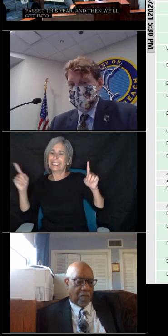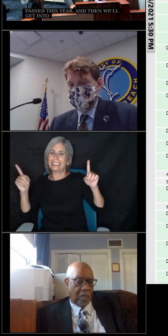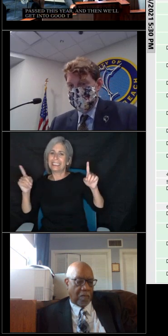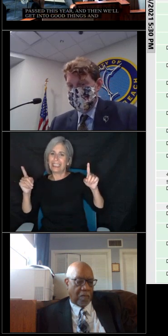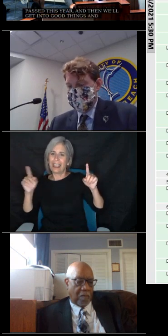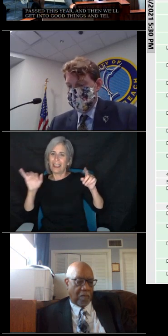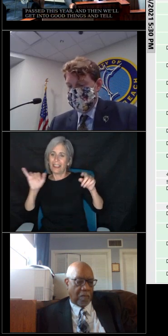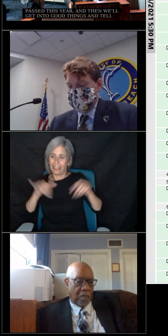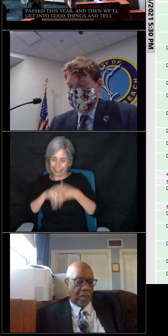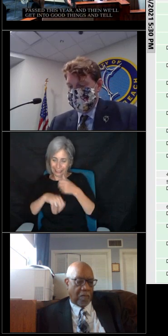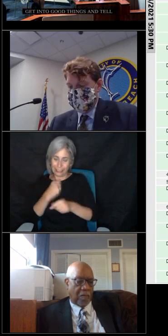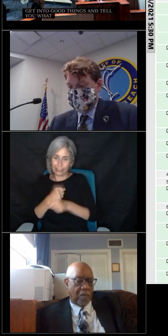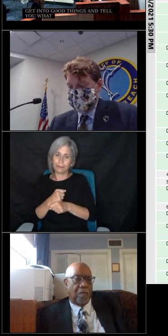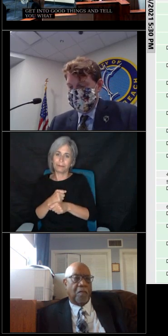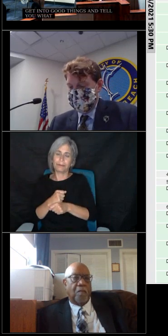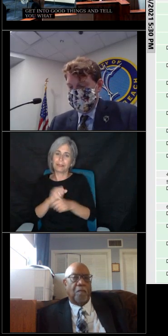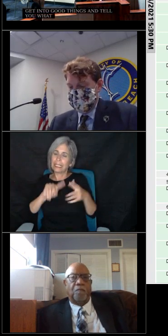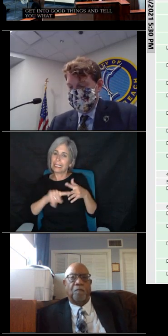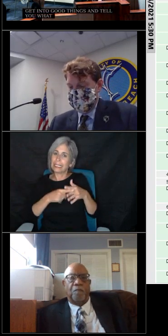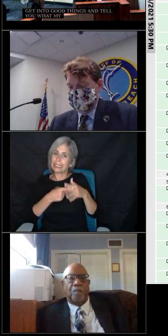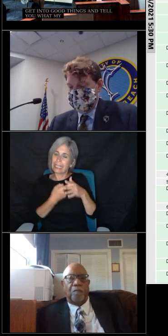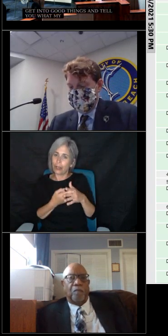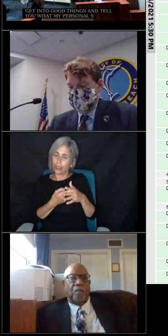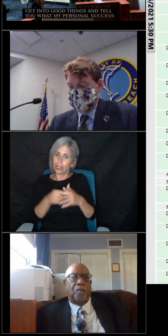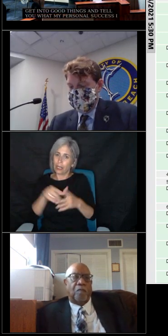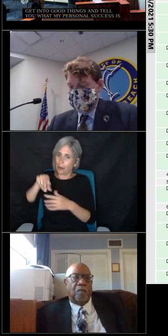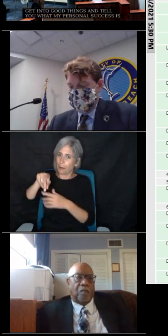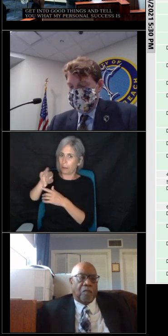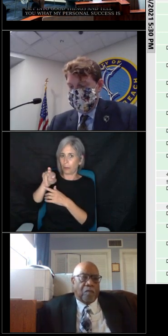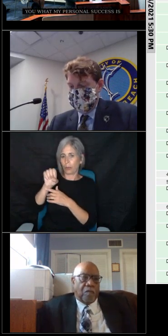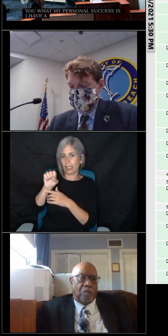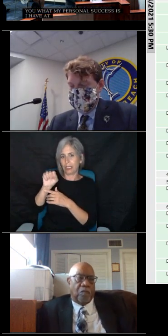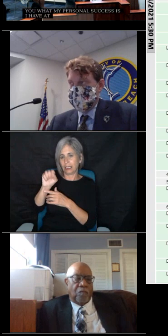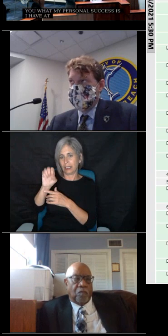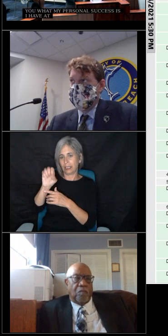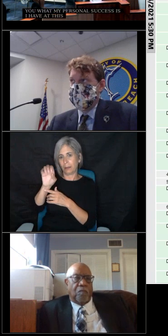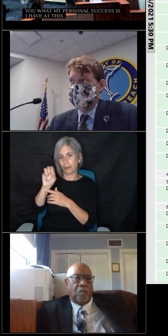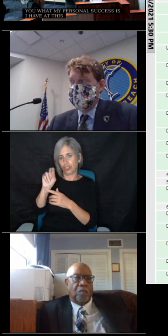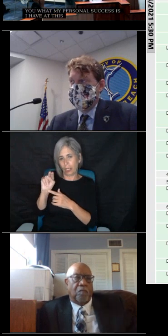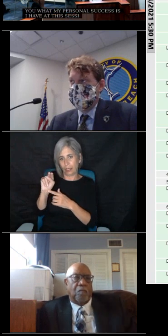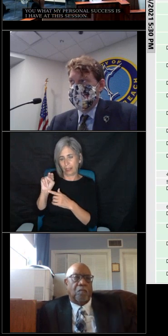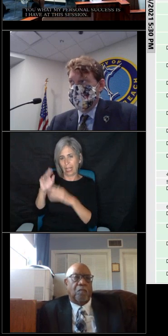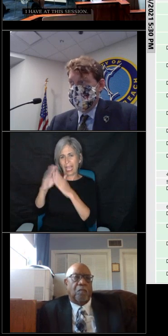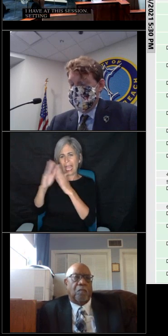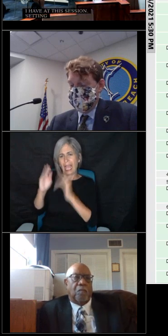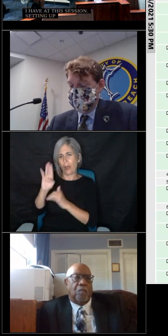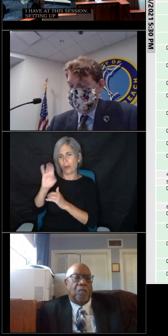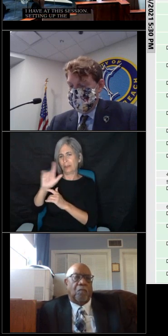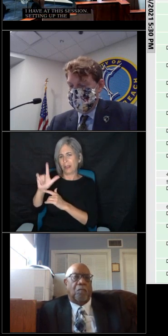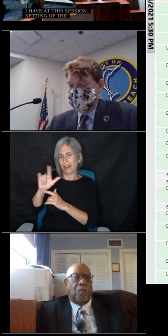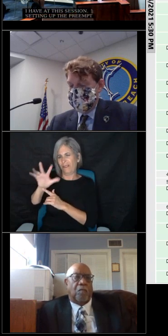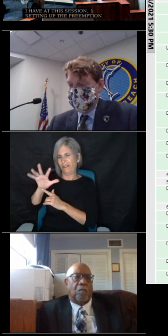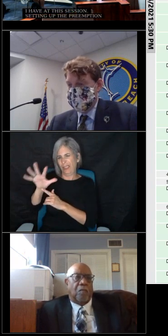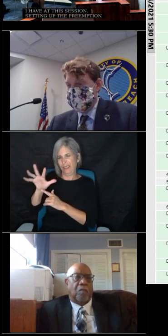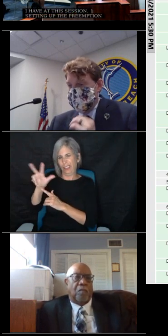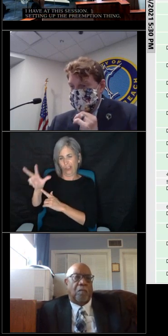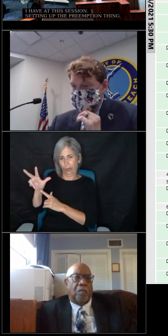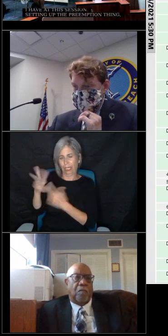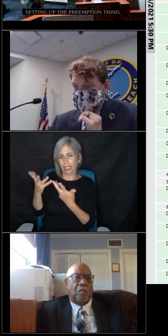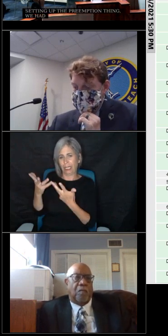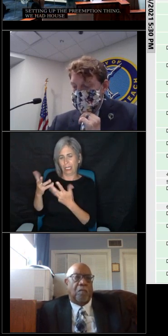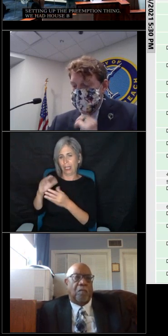session. Starting off in the preemption thing, we had House Bill 53, and I'm not going to go into a lot of detail with the preemptions. I'll give you the House